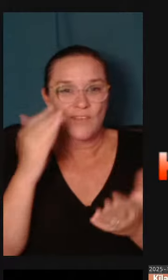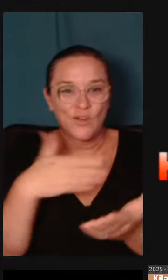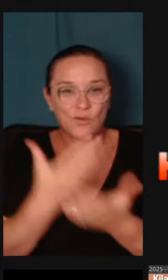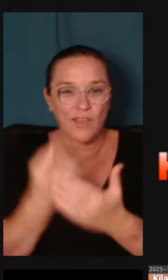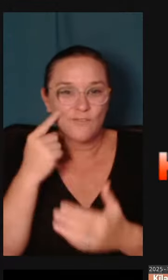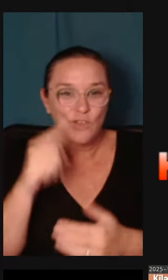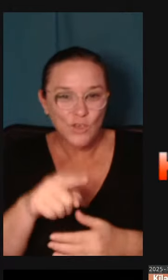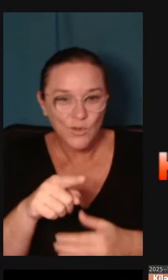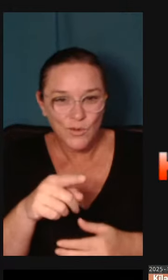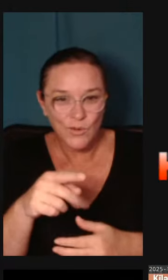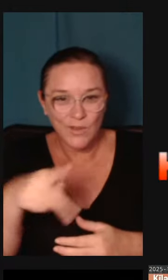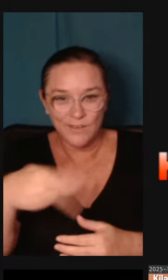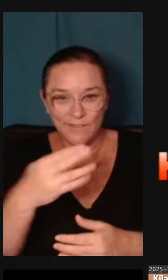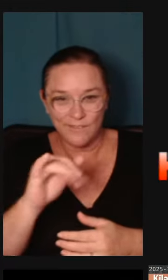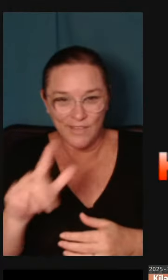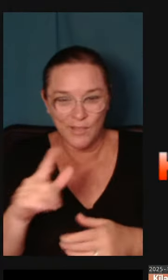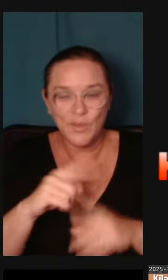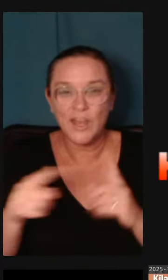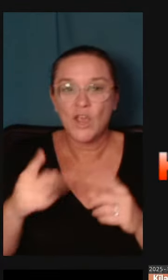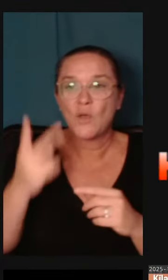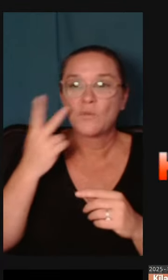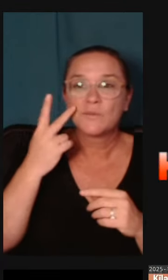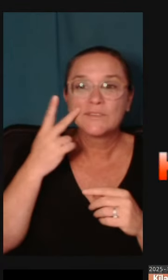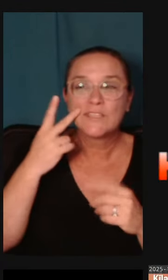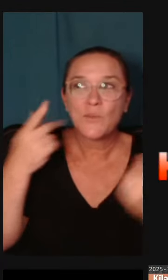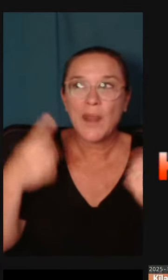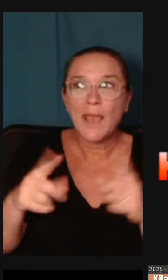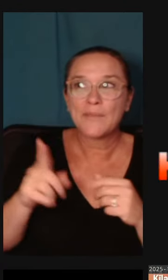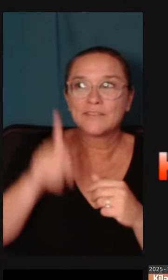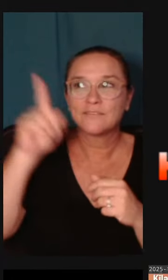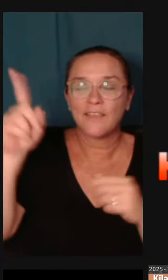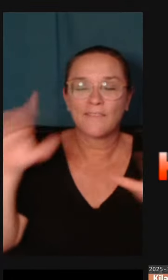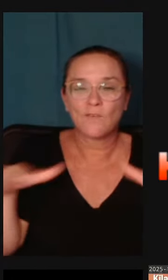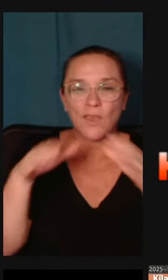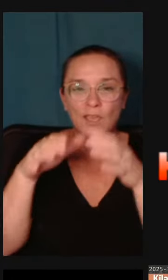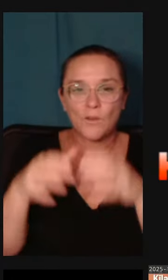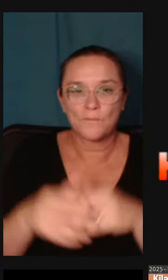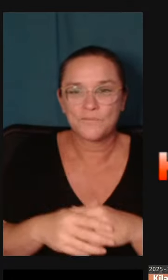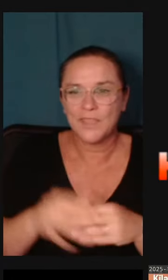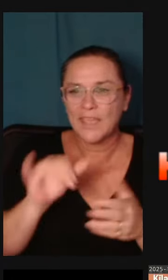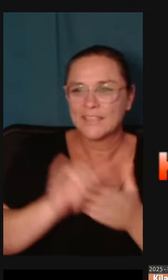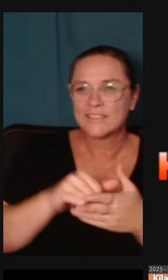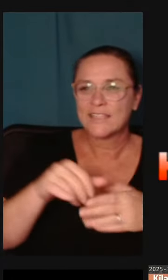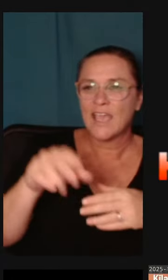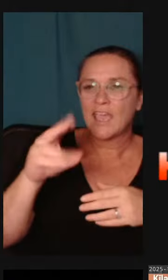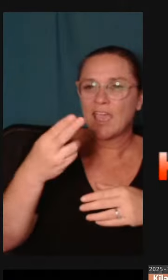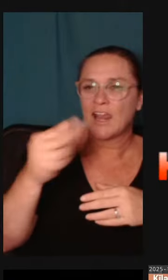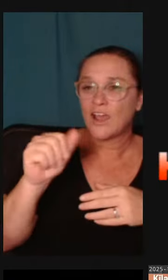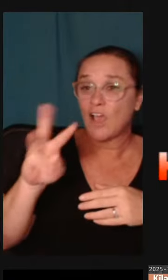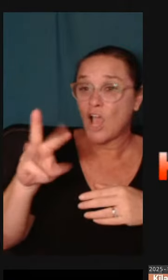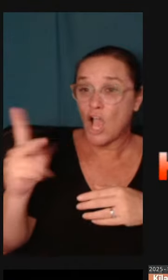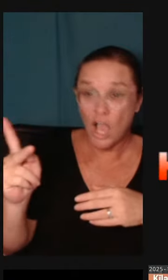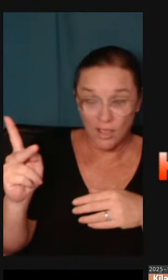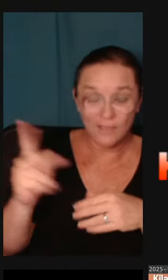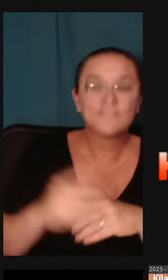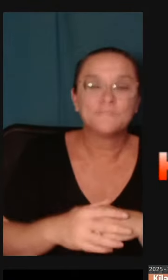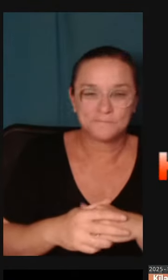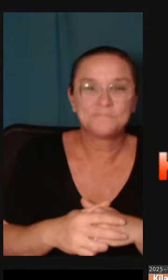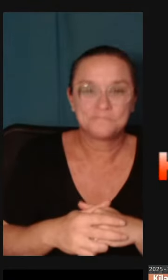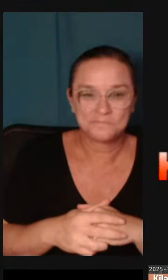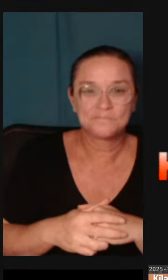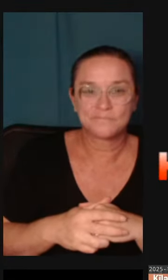now. So we'll see how the weather holds. Is that a hawk? It's a hawk. It is, yeah. Yep.